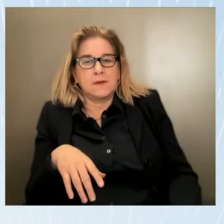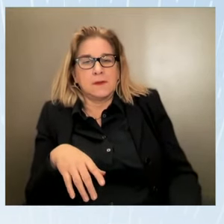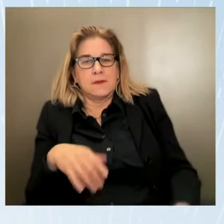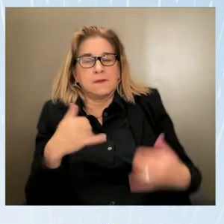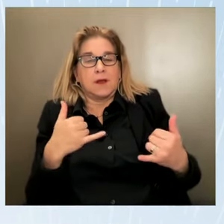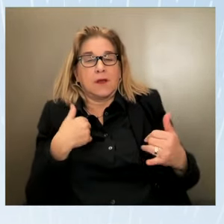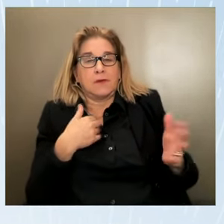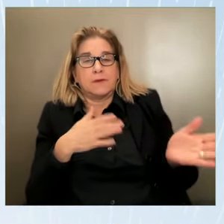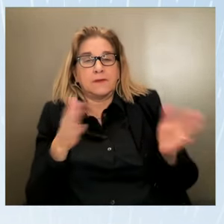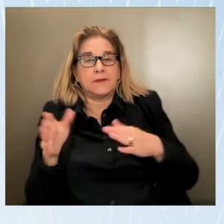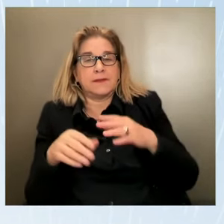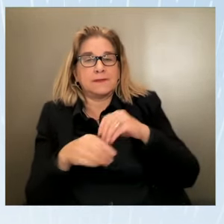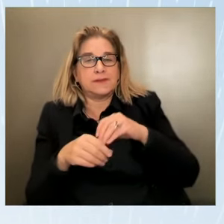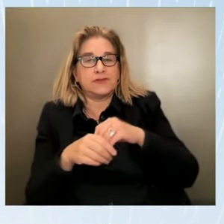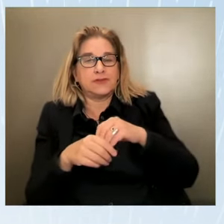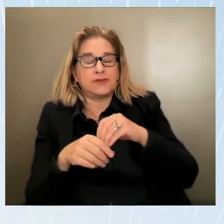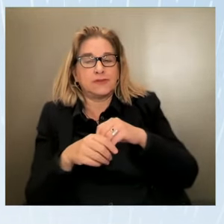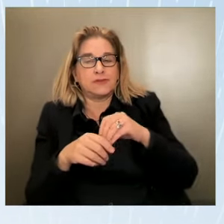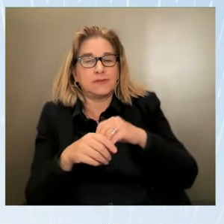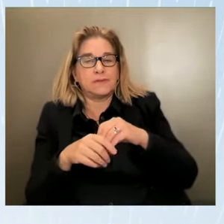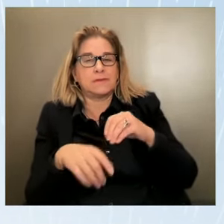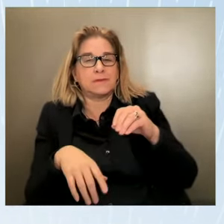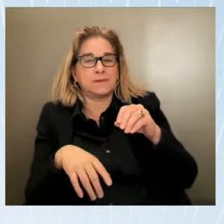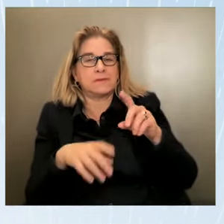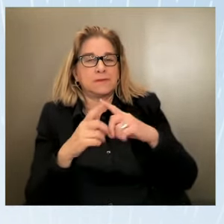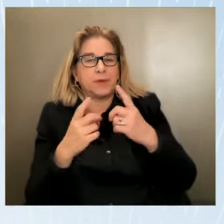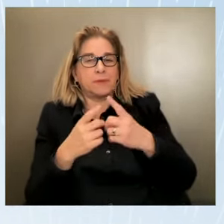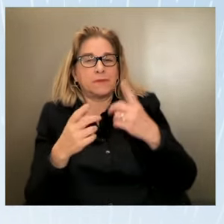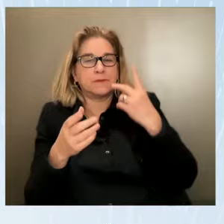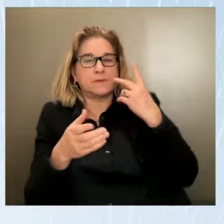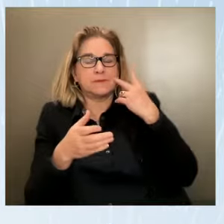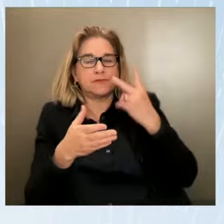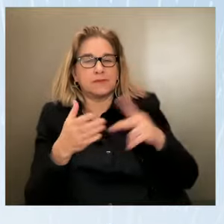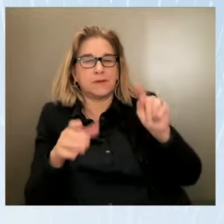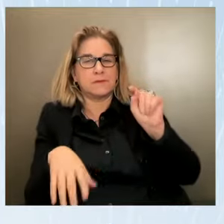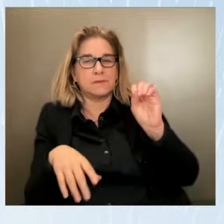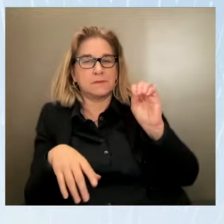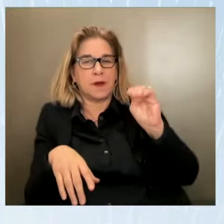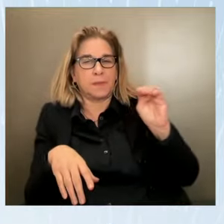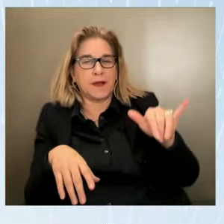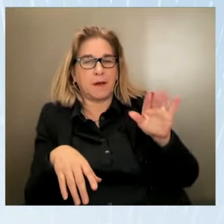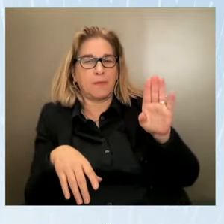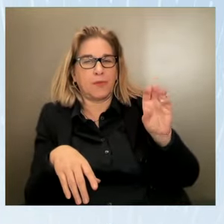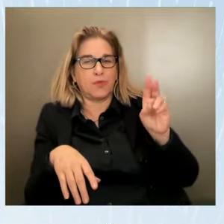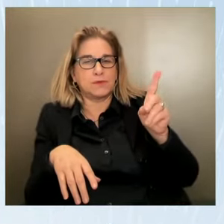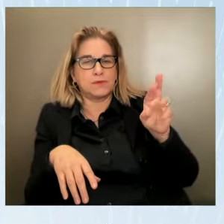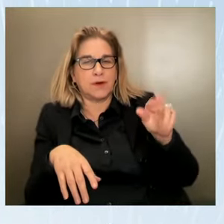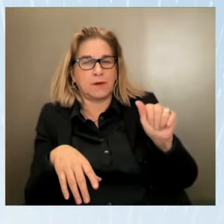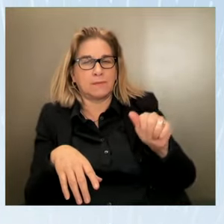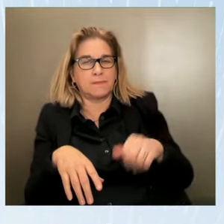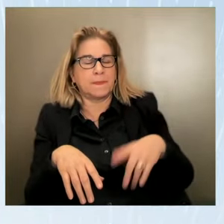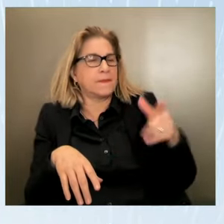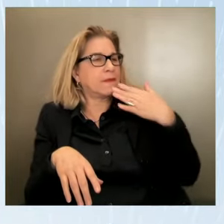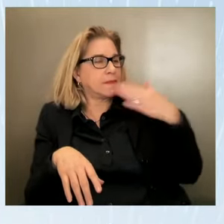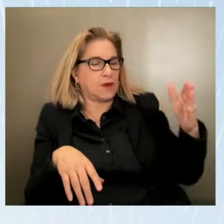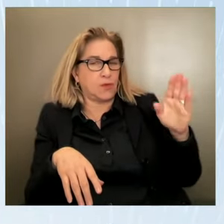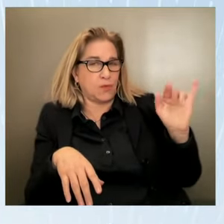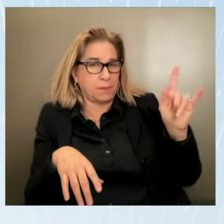Thanks so much, Secretary Blinken, and it is a pleasure to join all of you. It's also an honor to